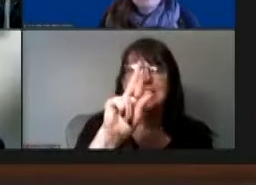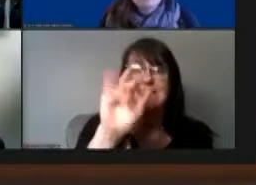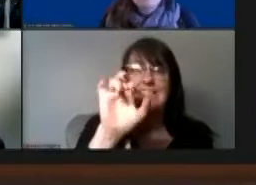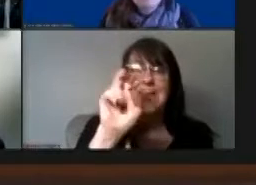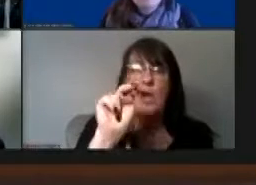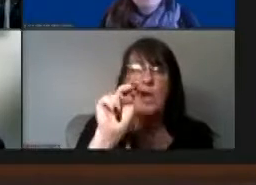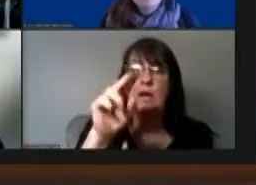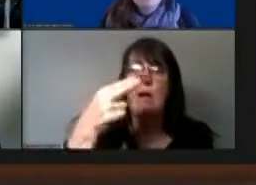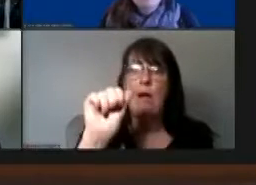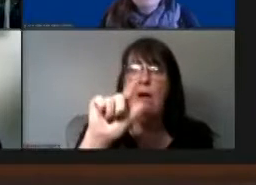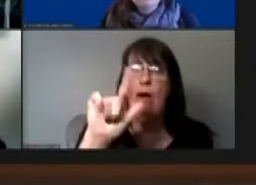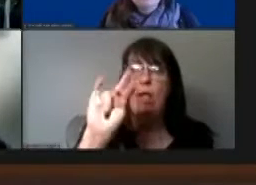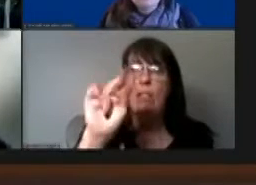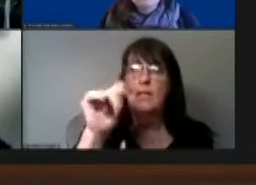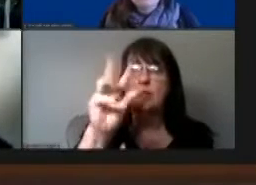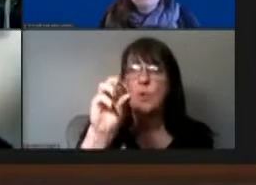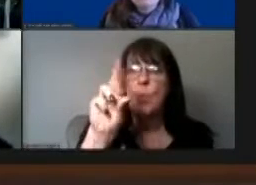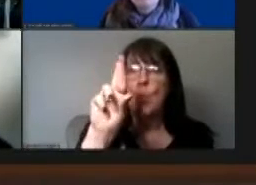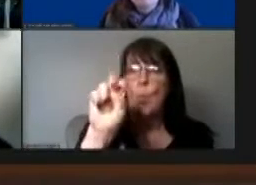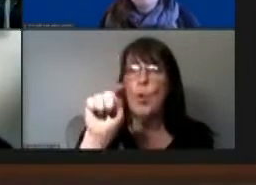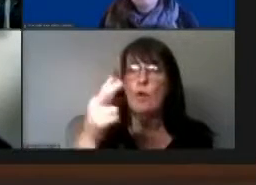today?